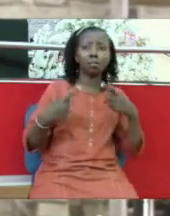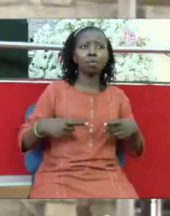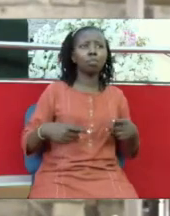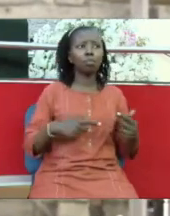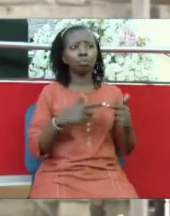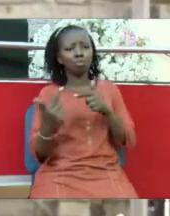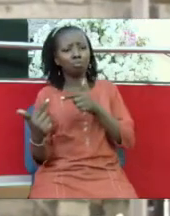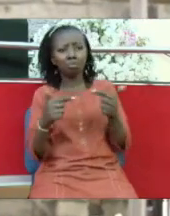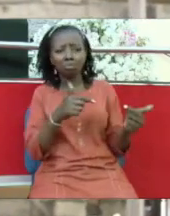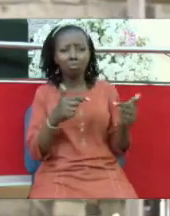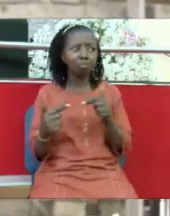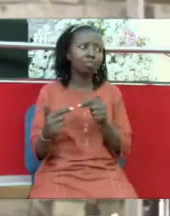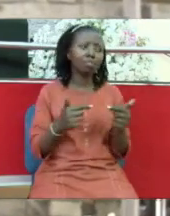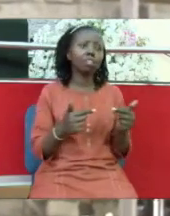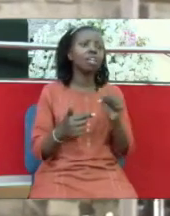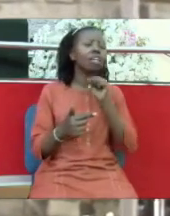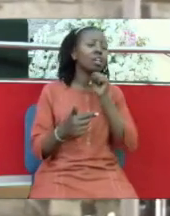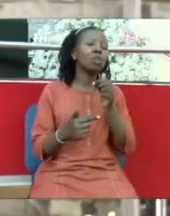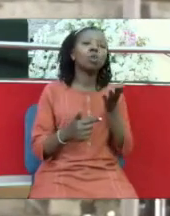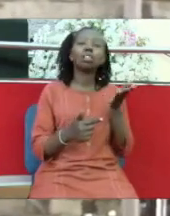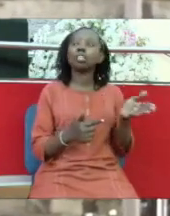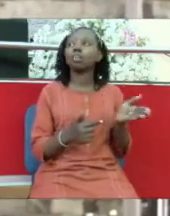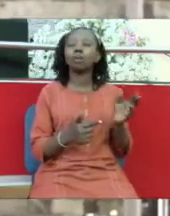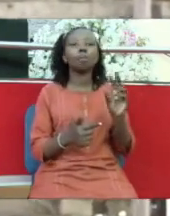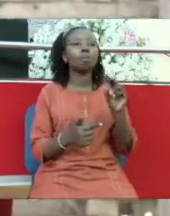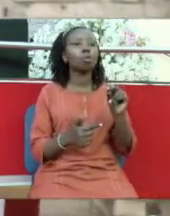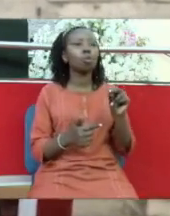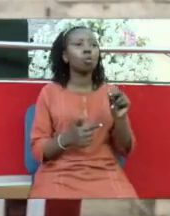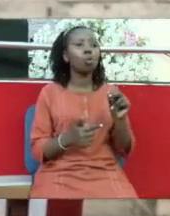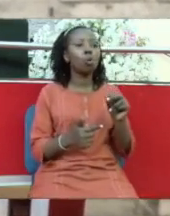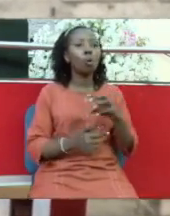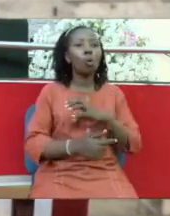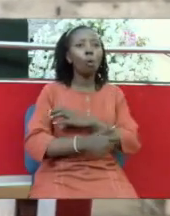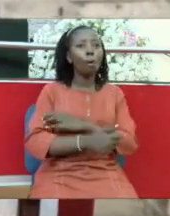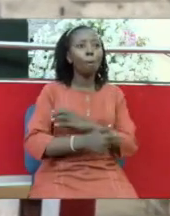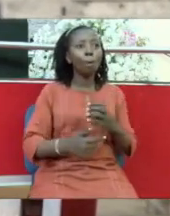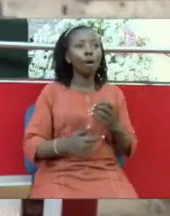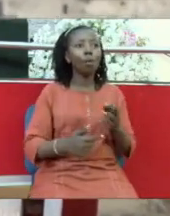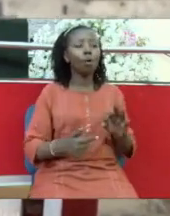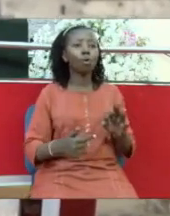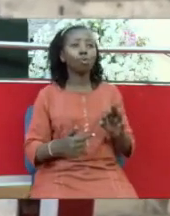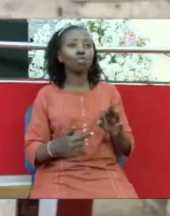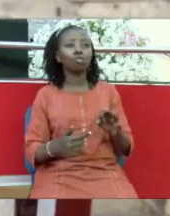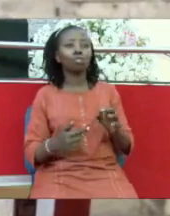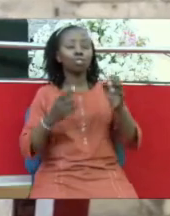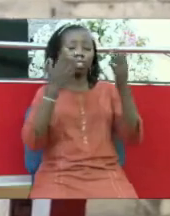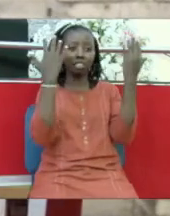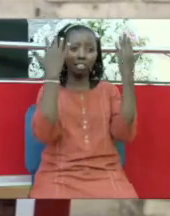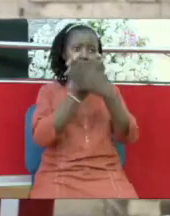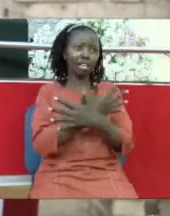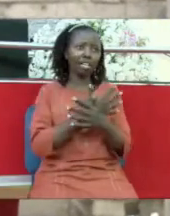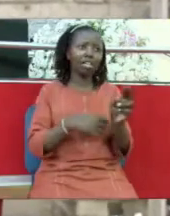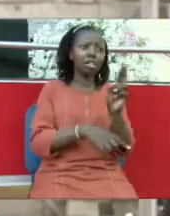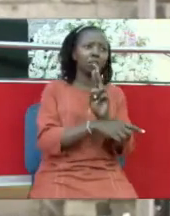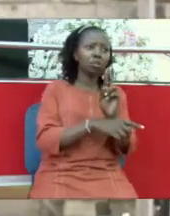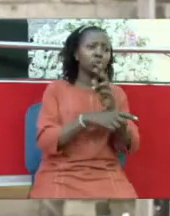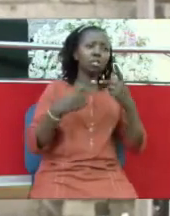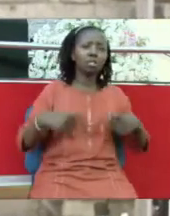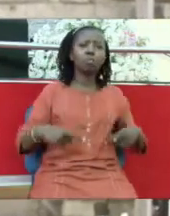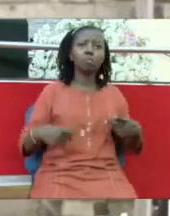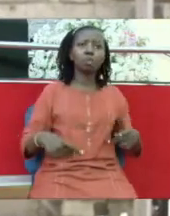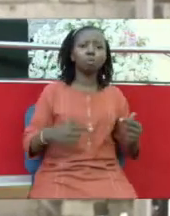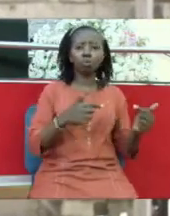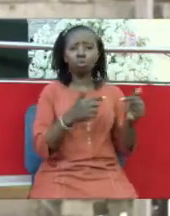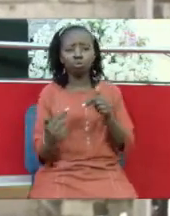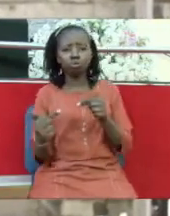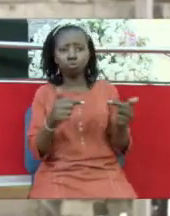watu wanapigana nawe, it is not them. Sio hao. It is the powers of darkness giza, that are using people against you. Ambazo